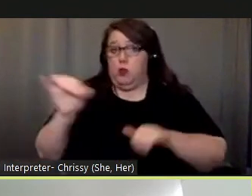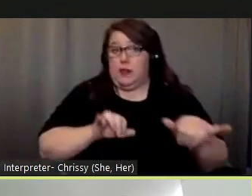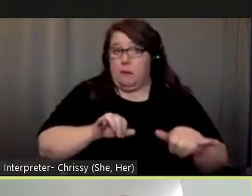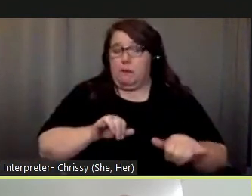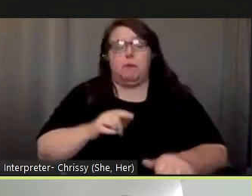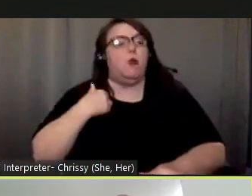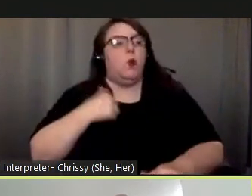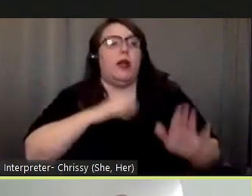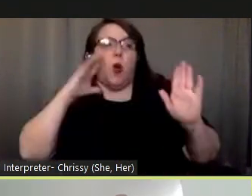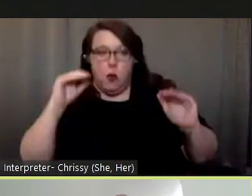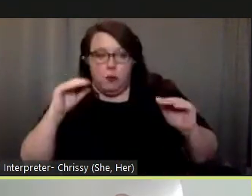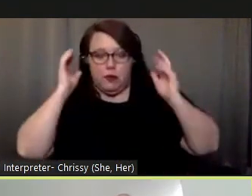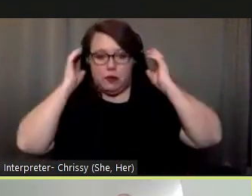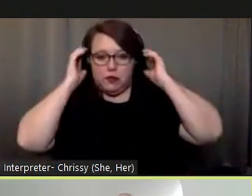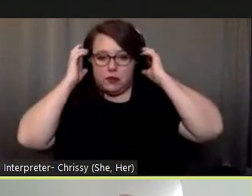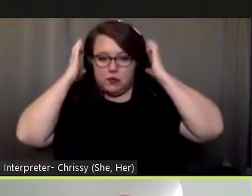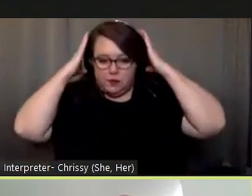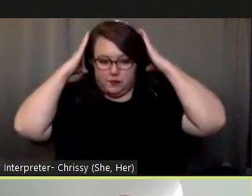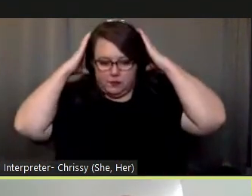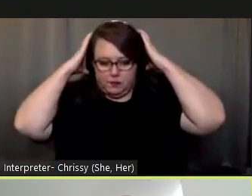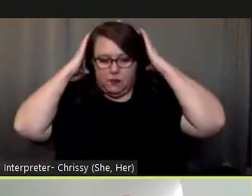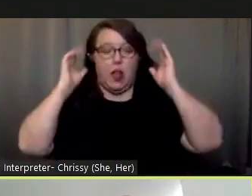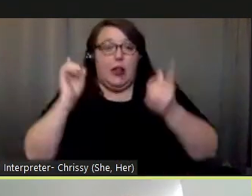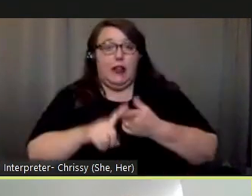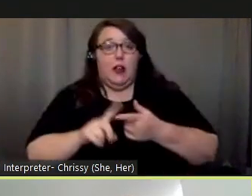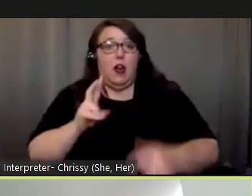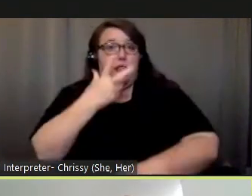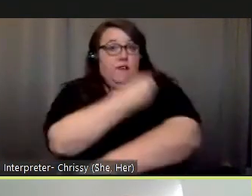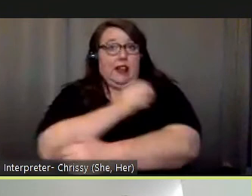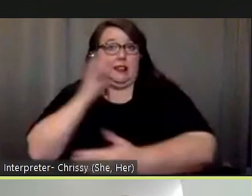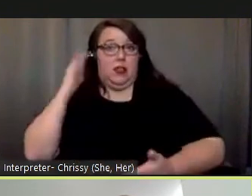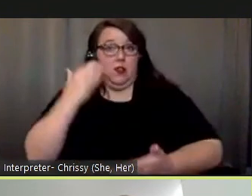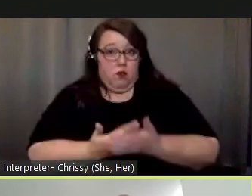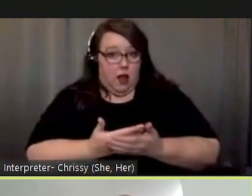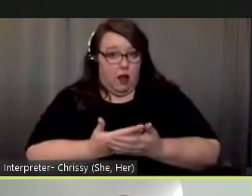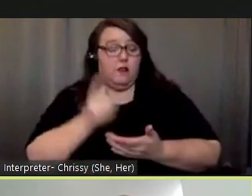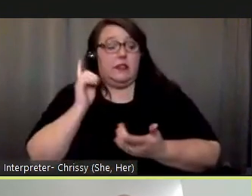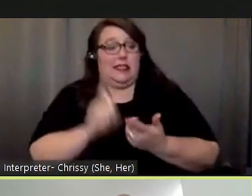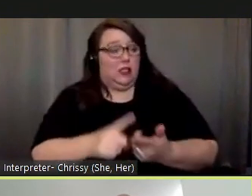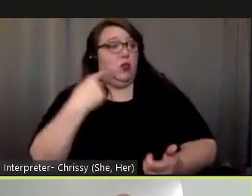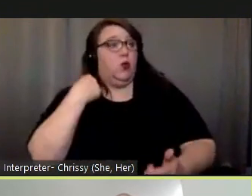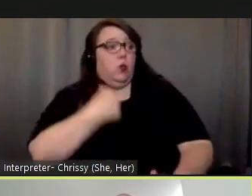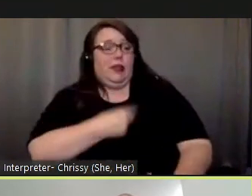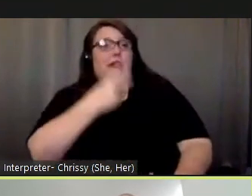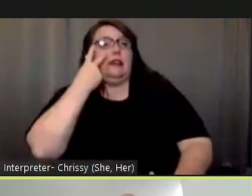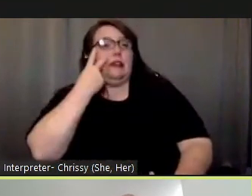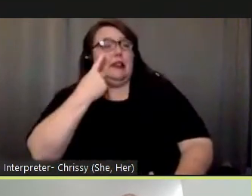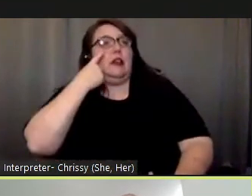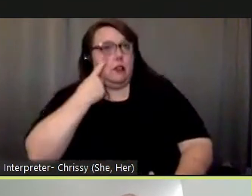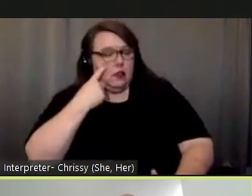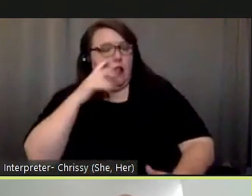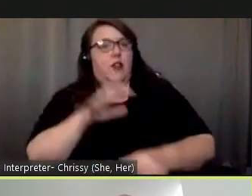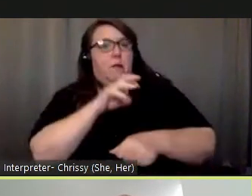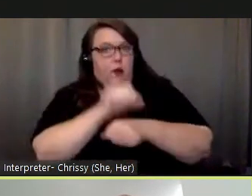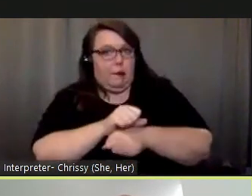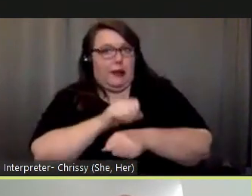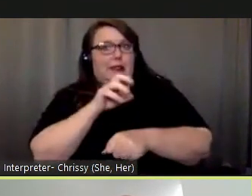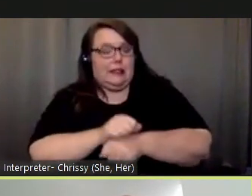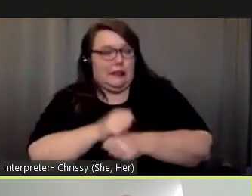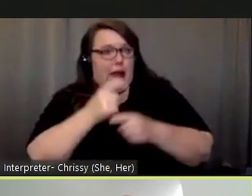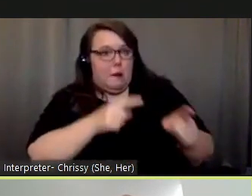Again, until the vaccine arrives and until we actually see those appointments being scheduled directly by the Walmart, we won't know for